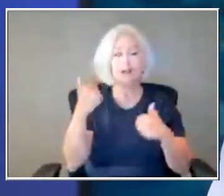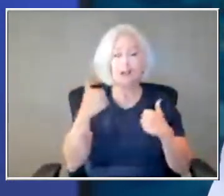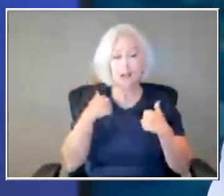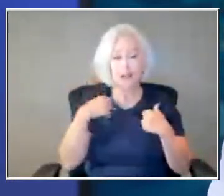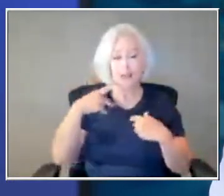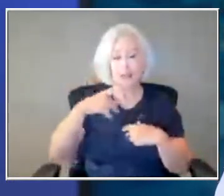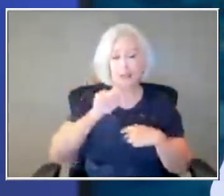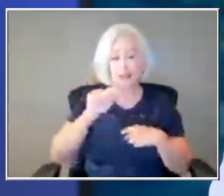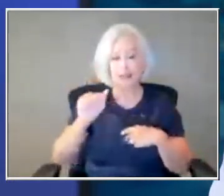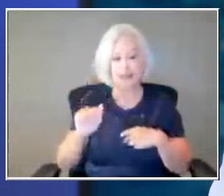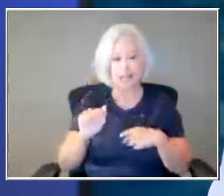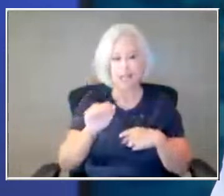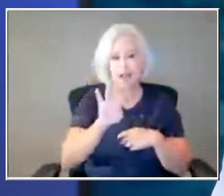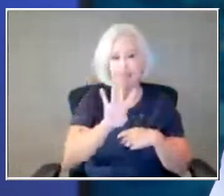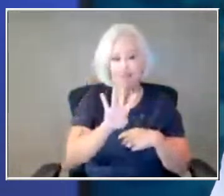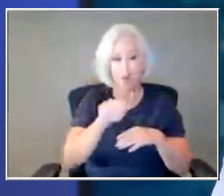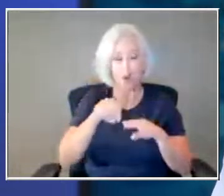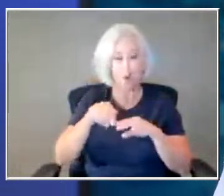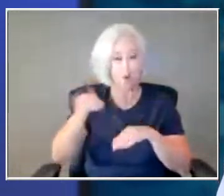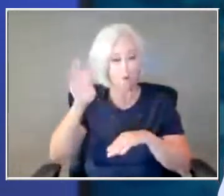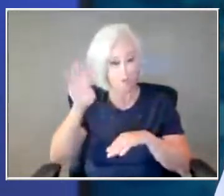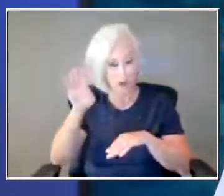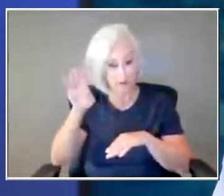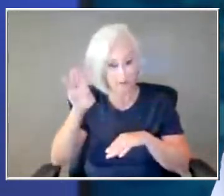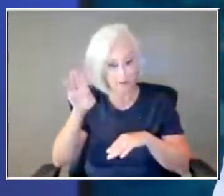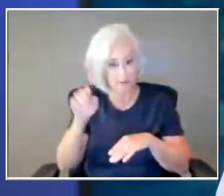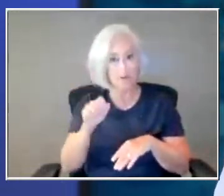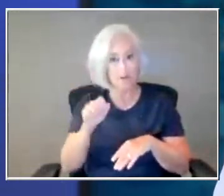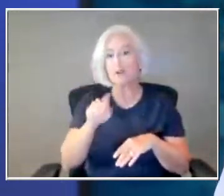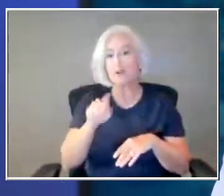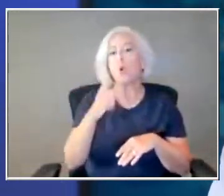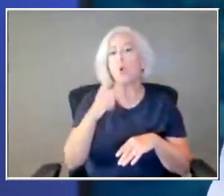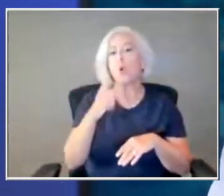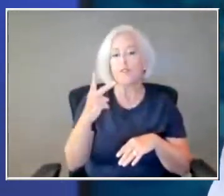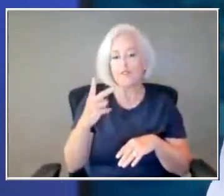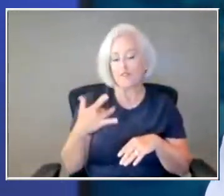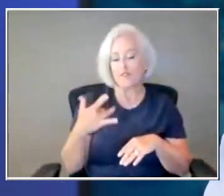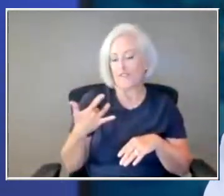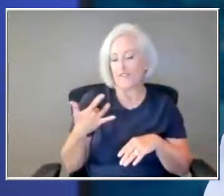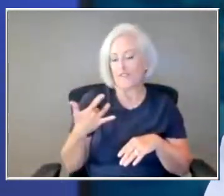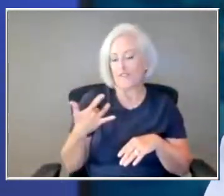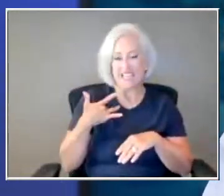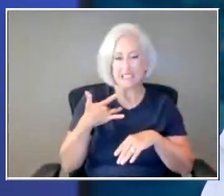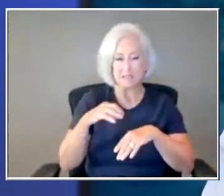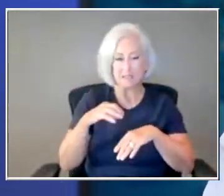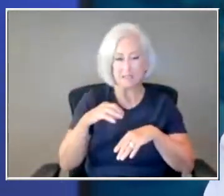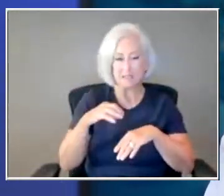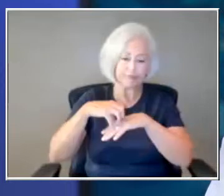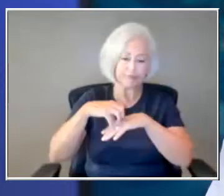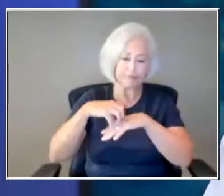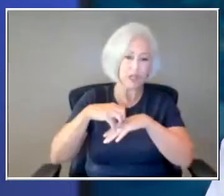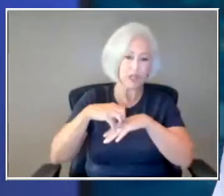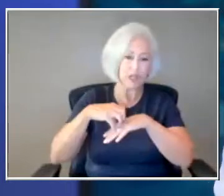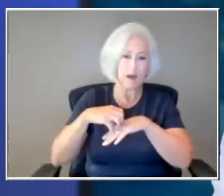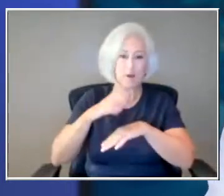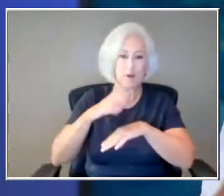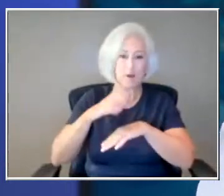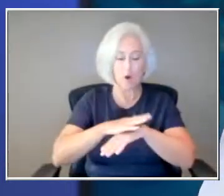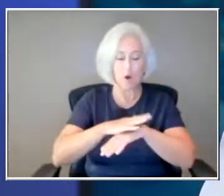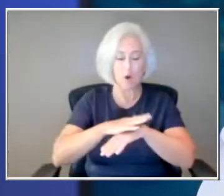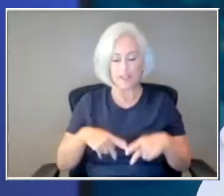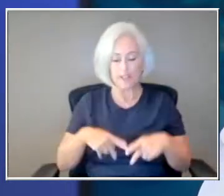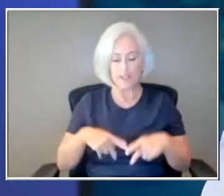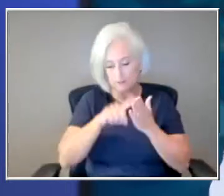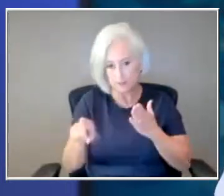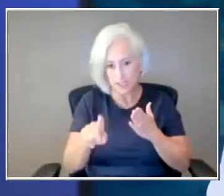or greater, or if someone feels a prostate lump or kind of a nodule on exam, on physical exam, that's a reason to